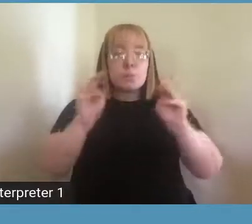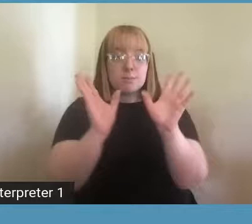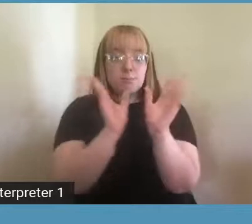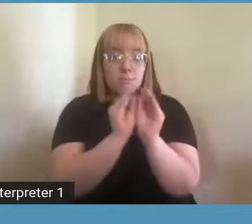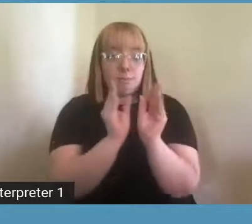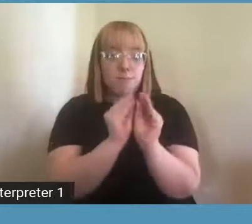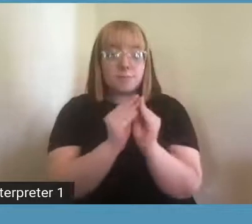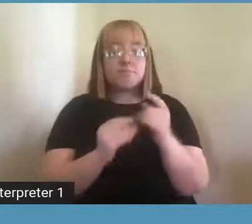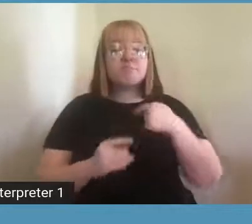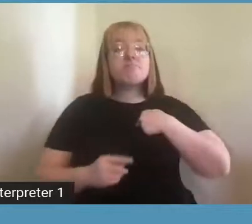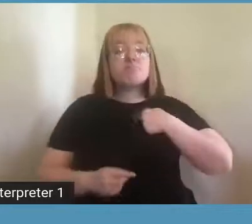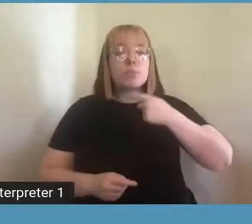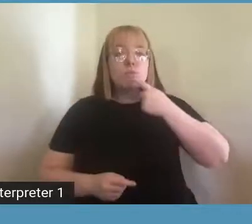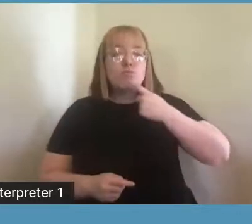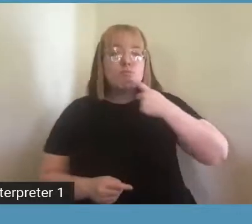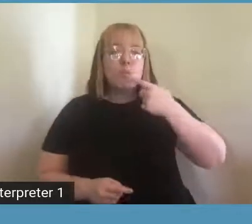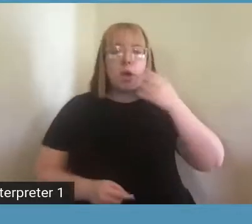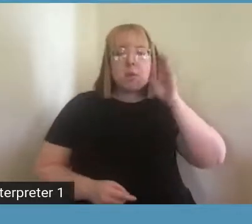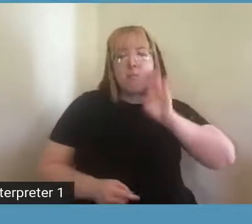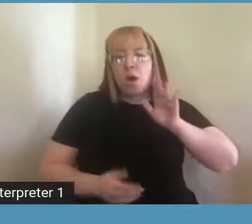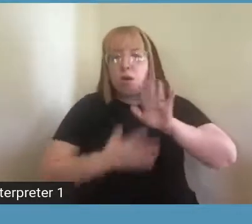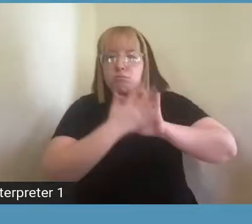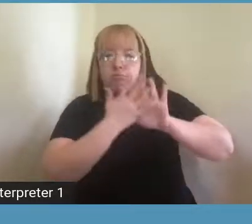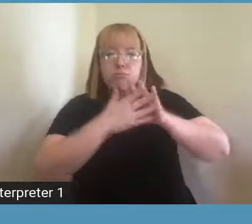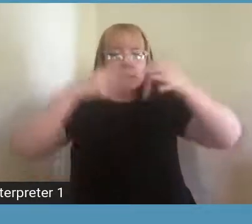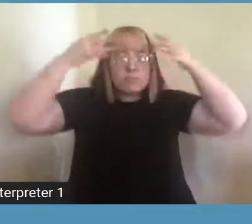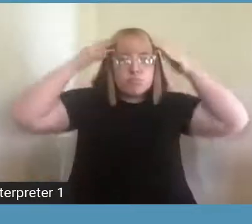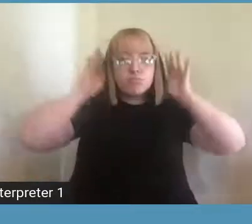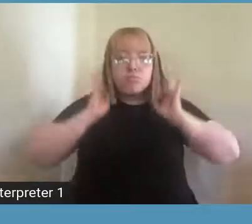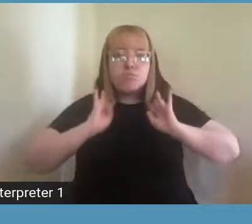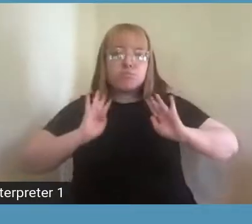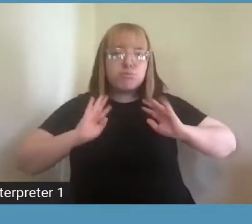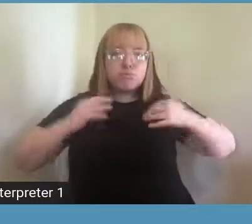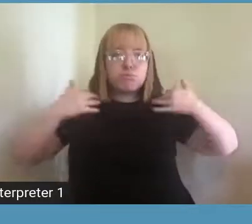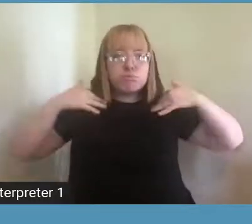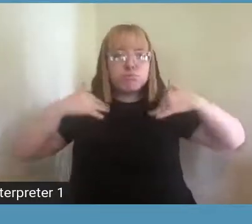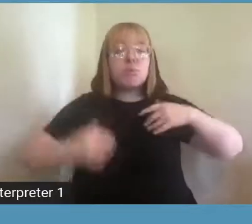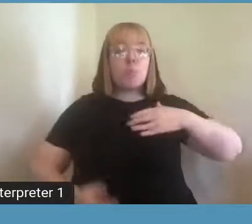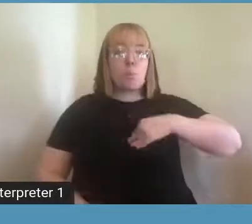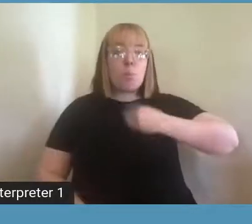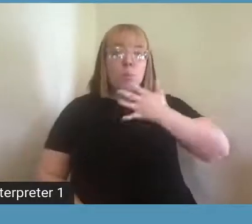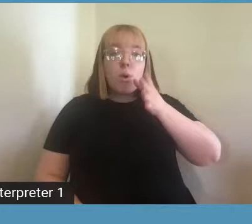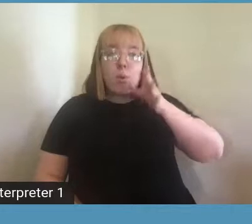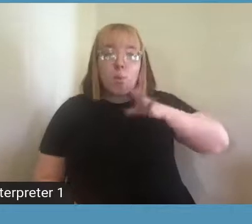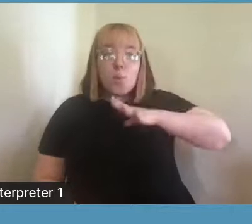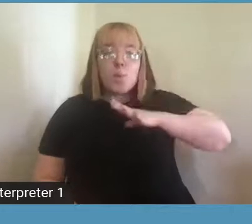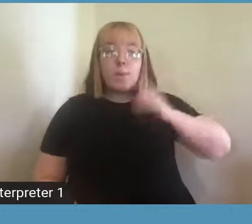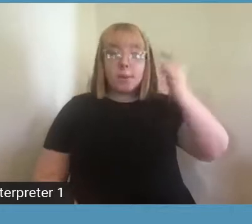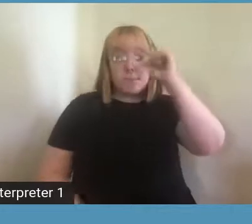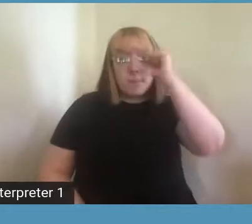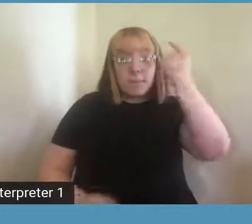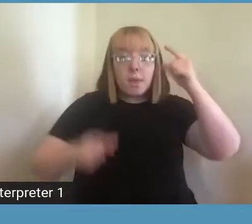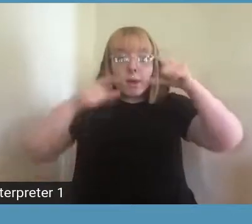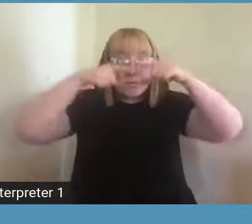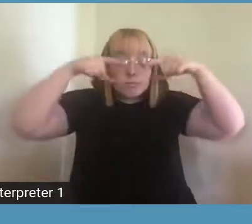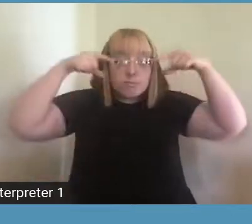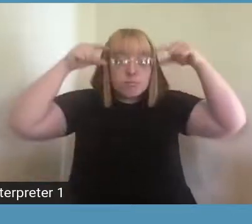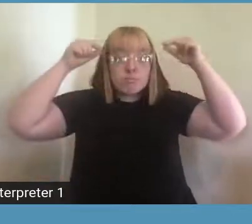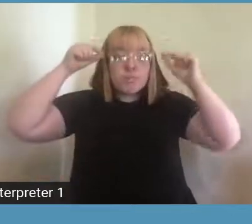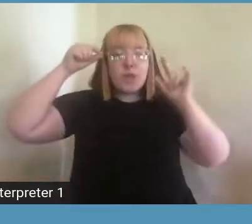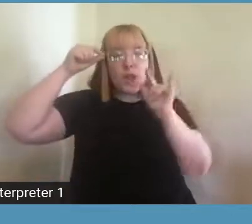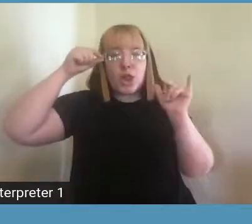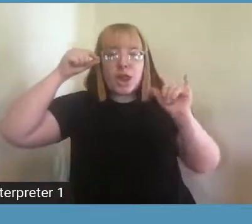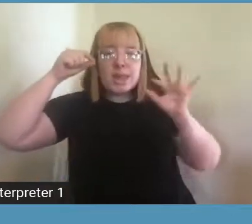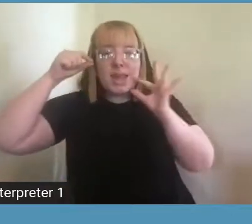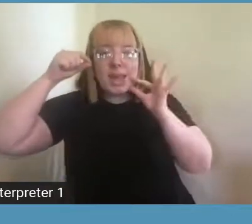with shoulder-length reddish-brown hair. I'm wearing black-rimmed glasses that are often referred to as